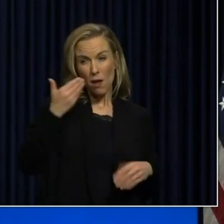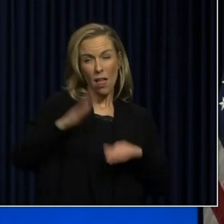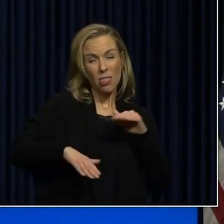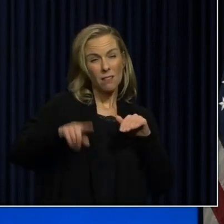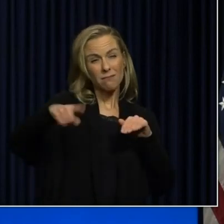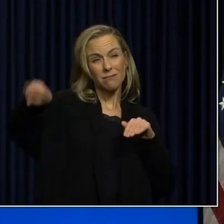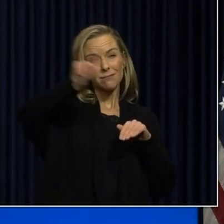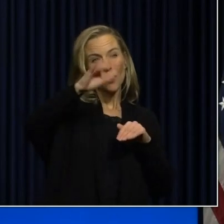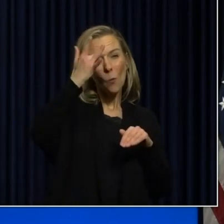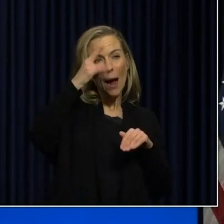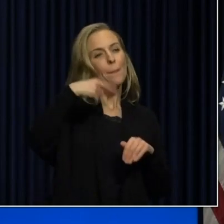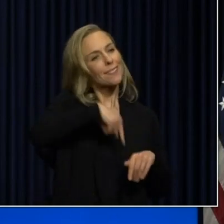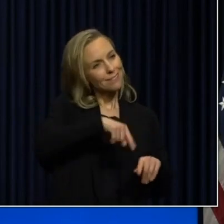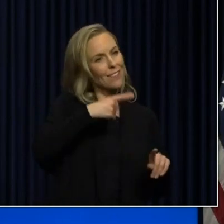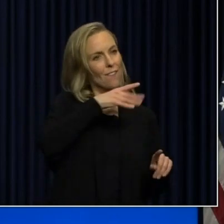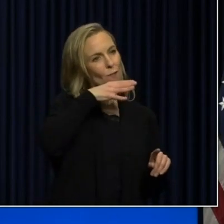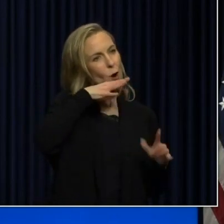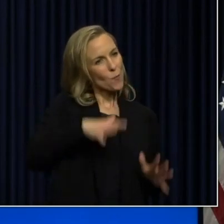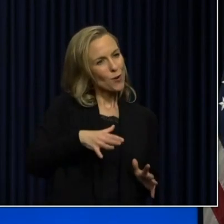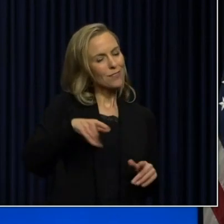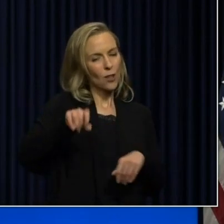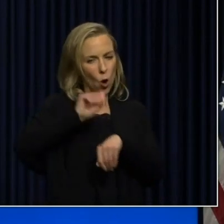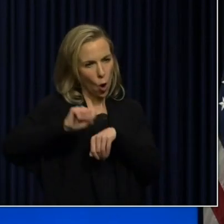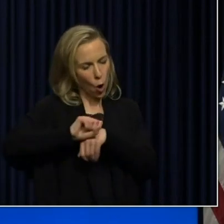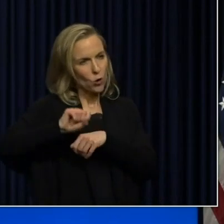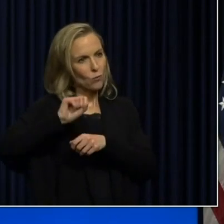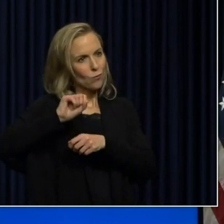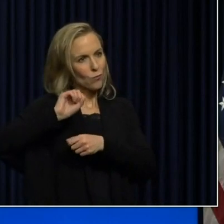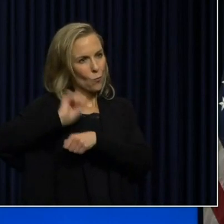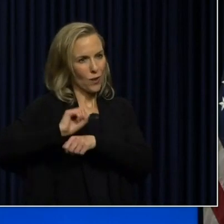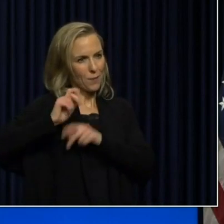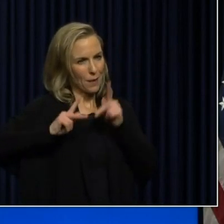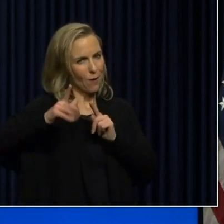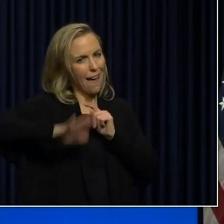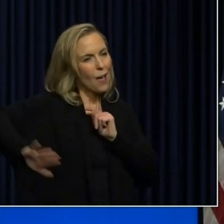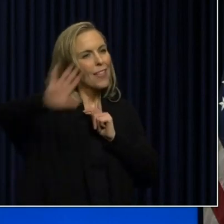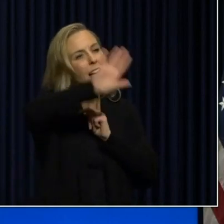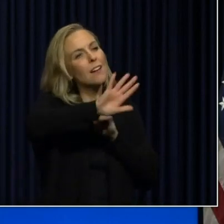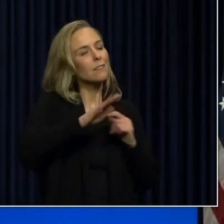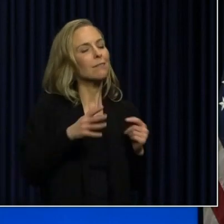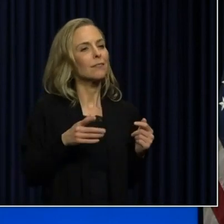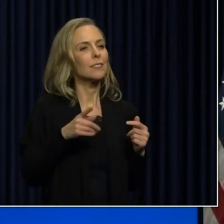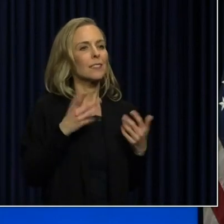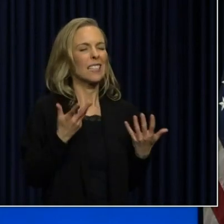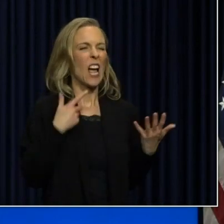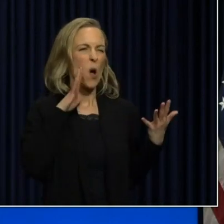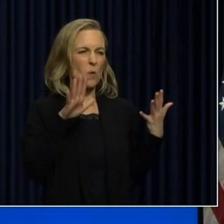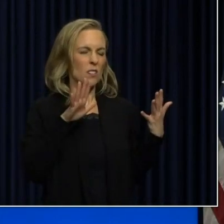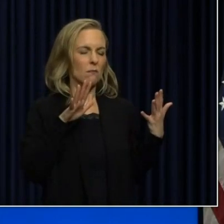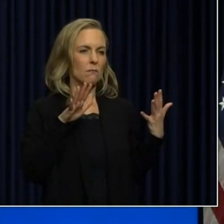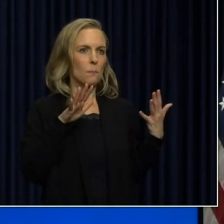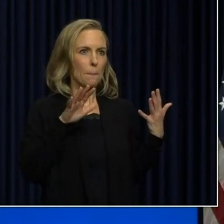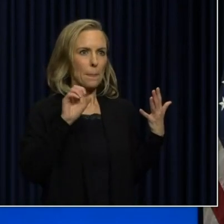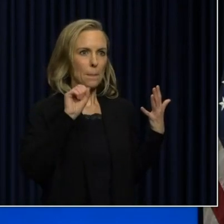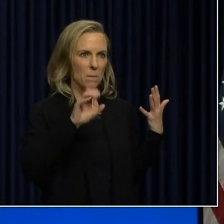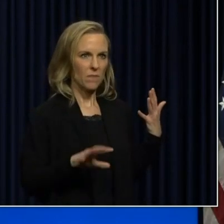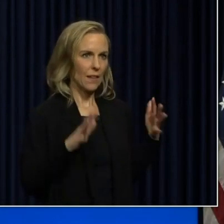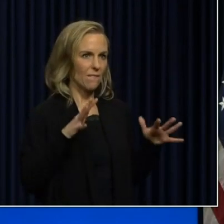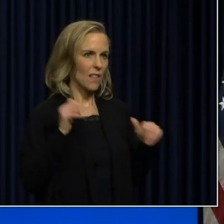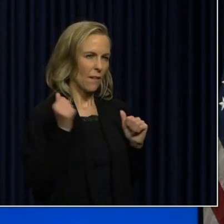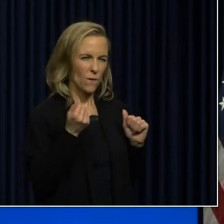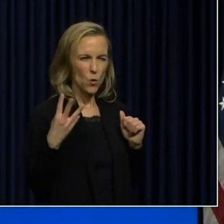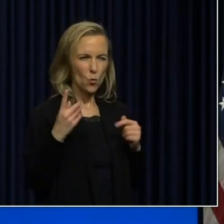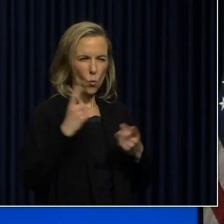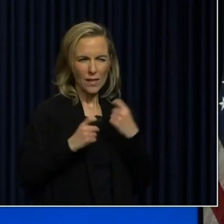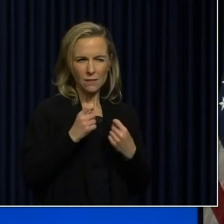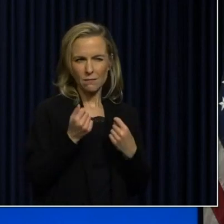places is our farmers and other hardworking individuals out there. We'll go through just a couple more really fast.